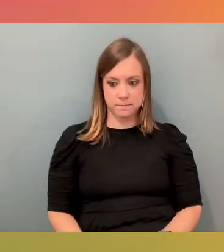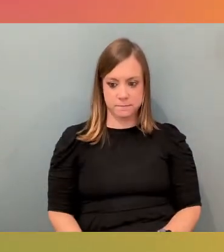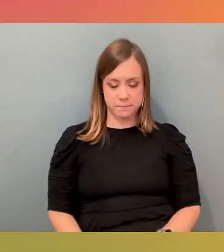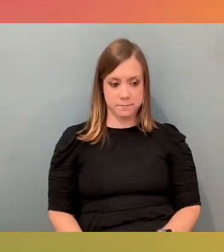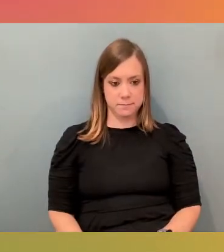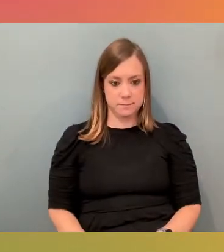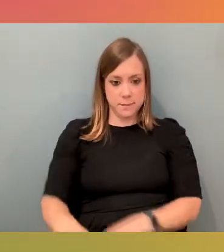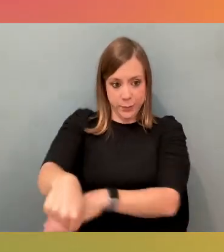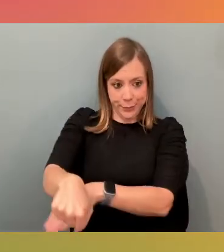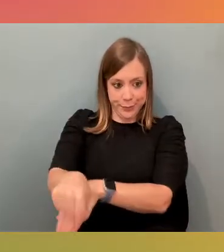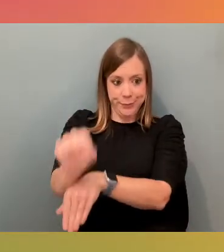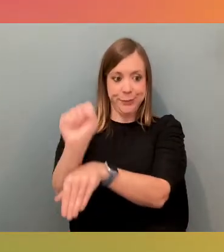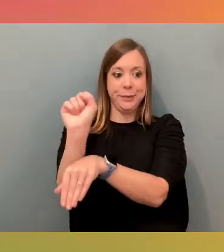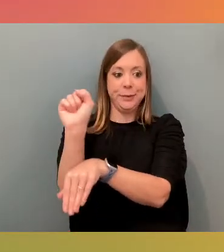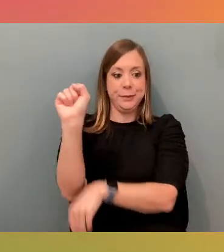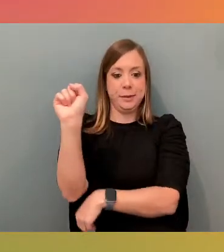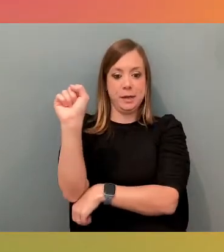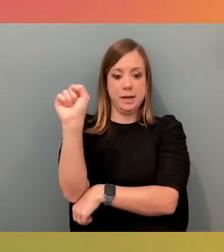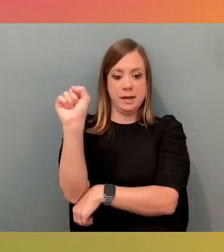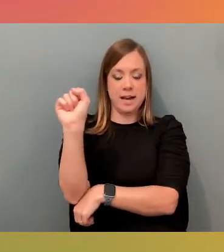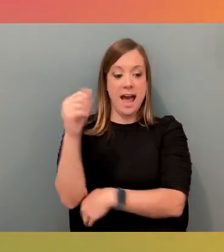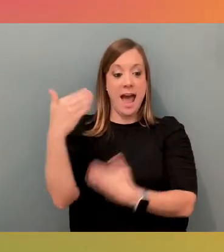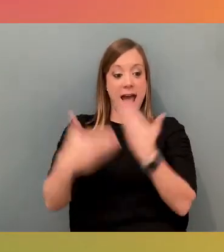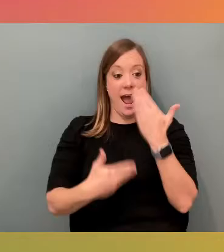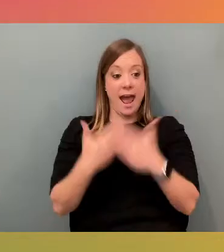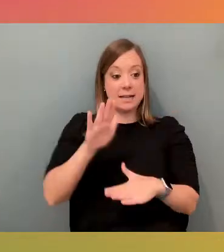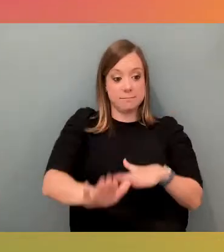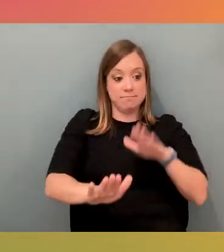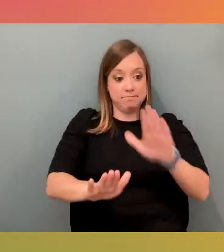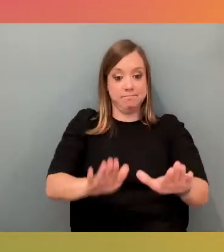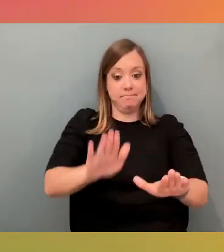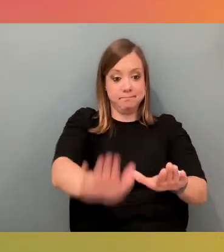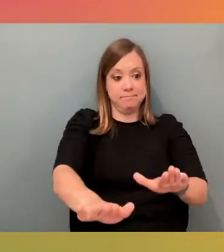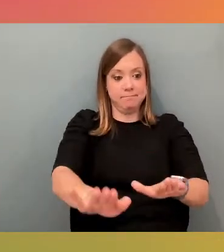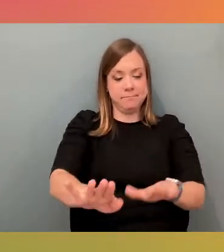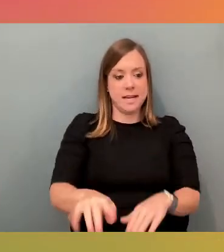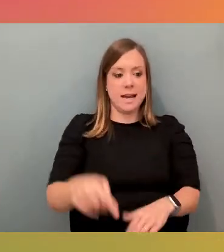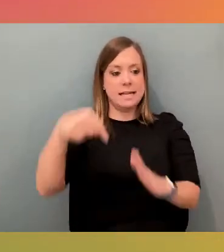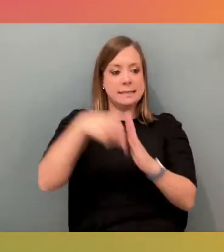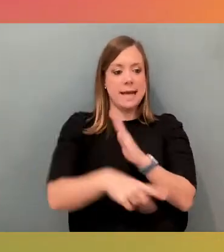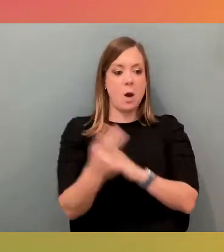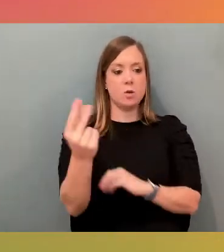Inhale, halfway lift. Walk your hands back to your downward facing dog.